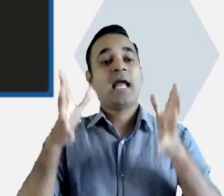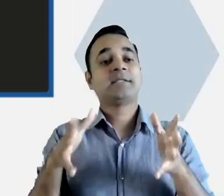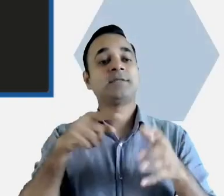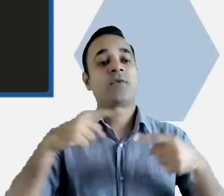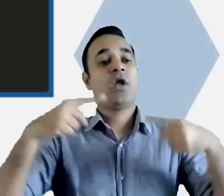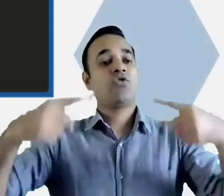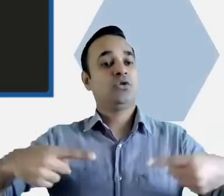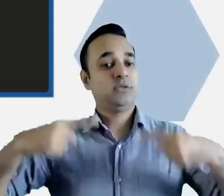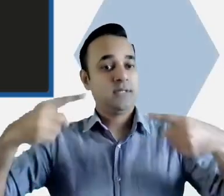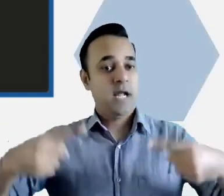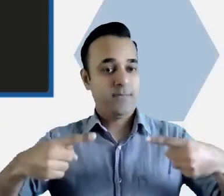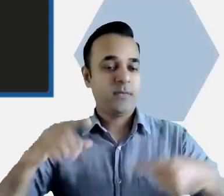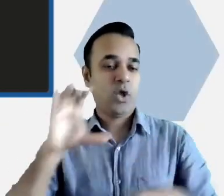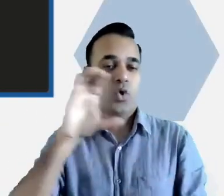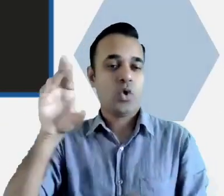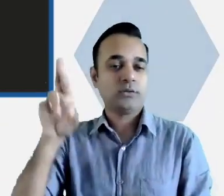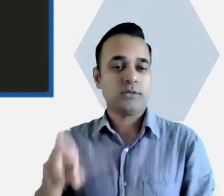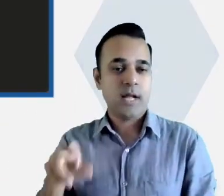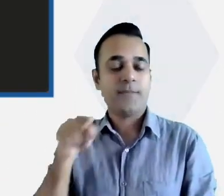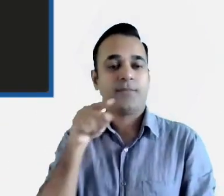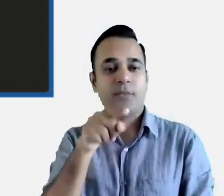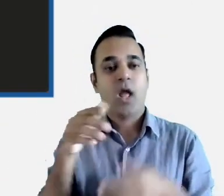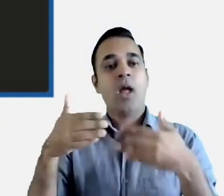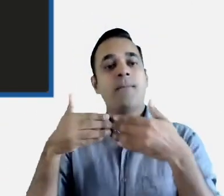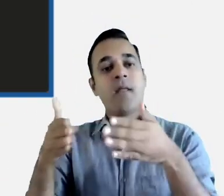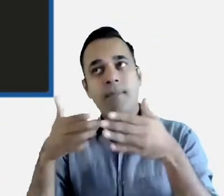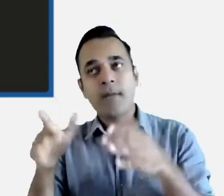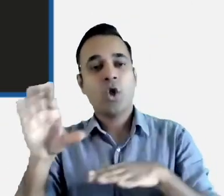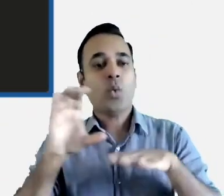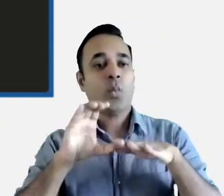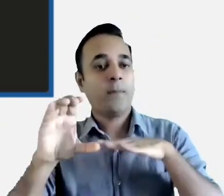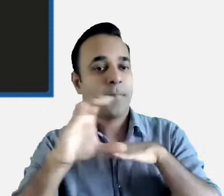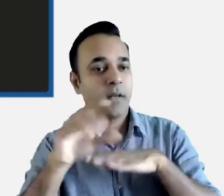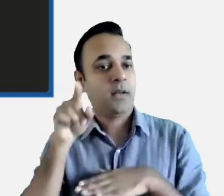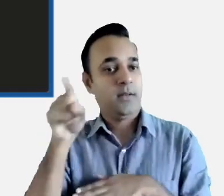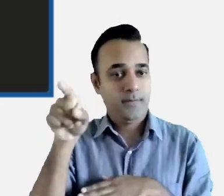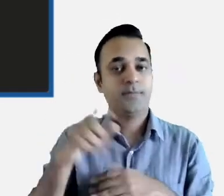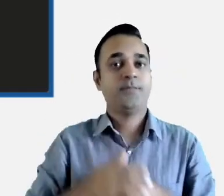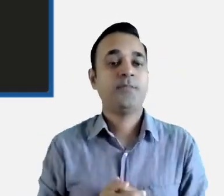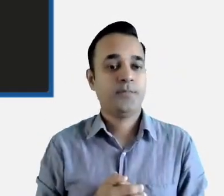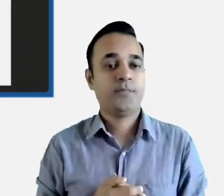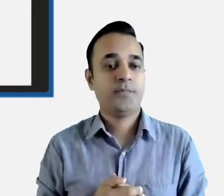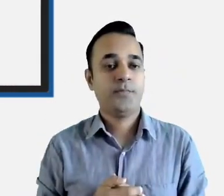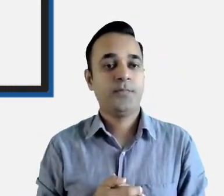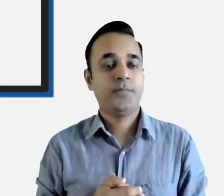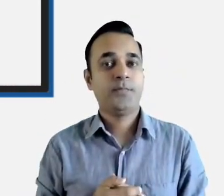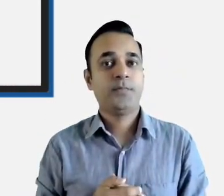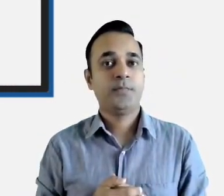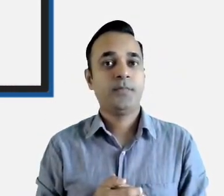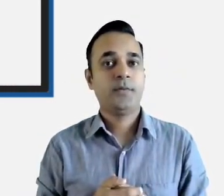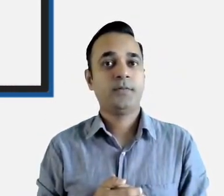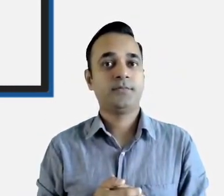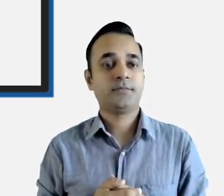Muy buenas tardes. Muchas gracias, Don, por la introducción y también por